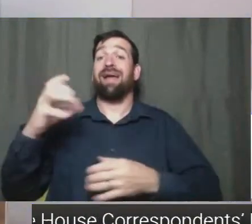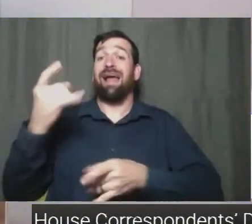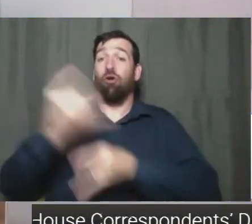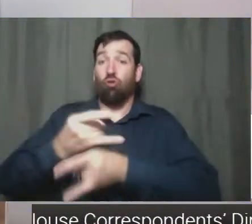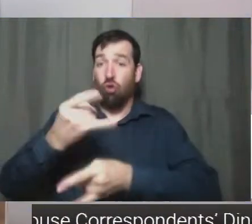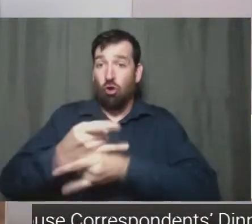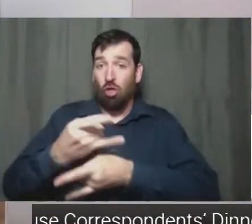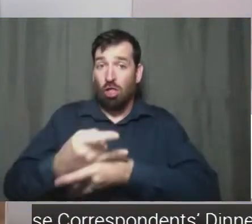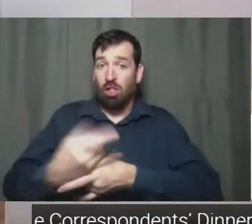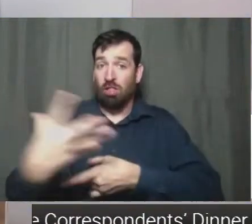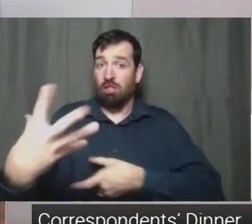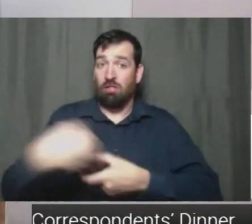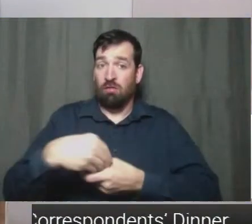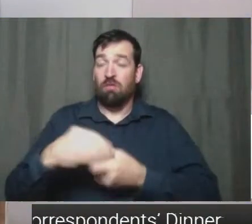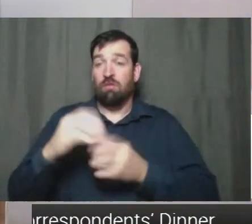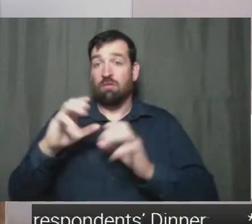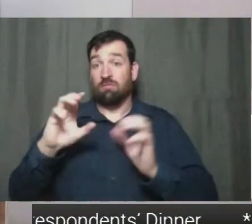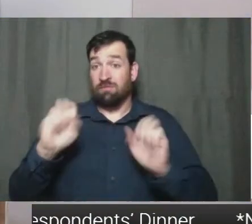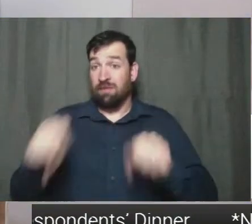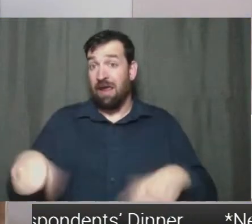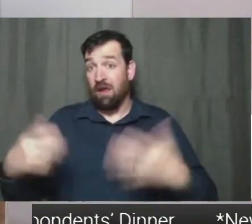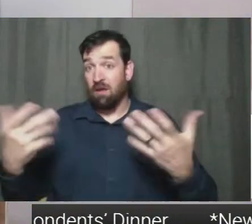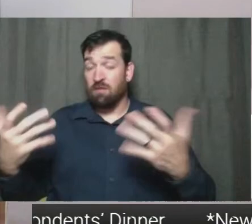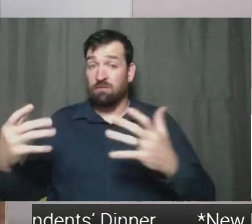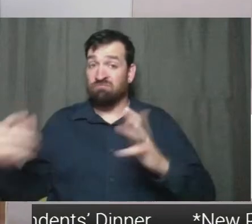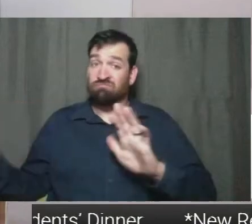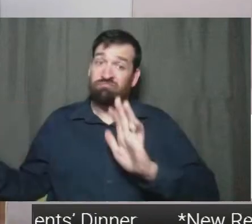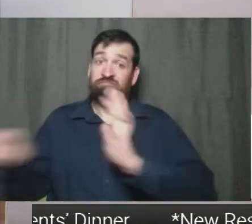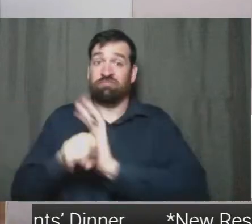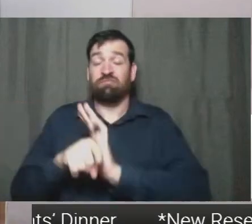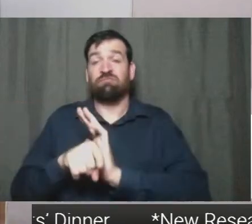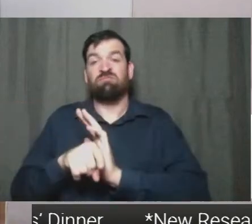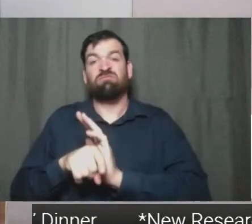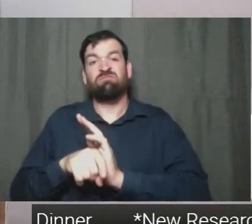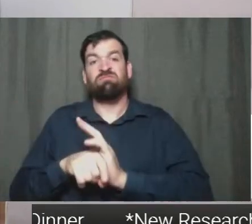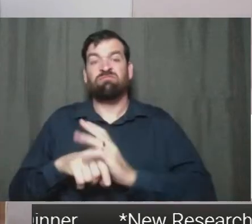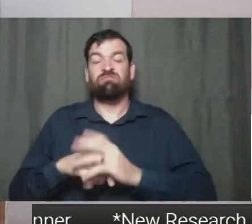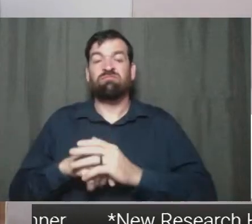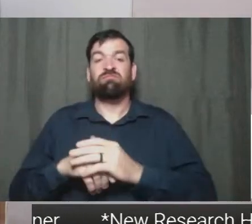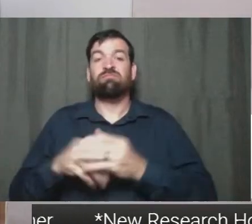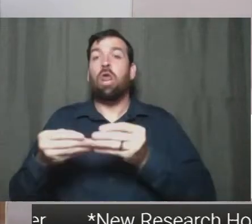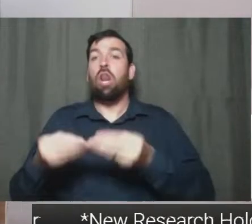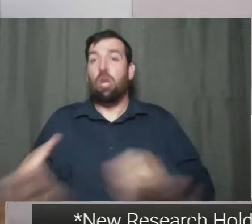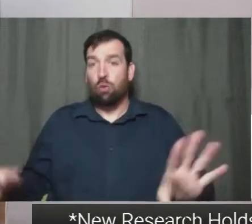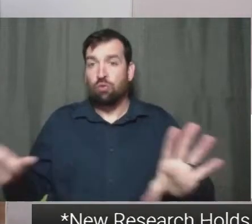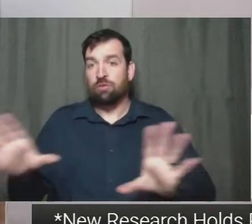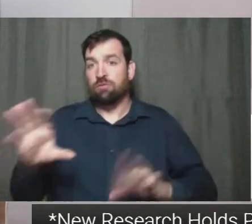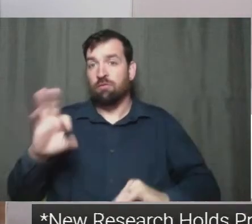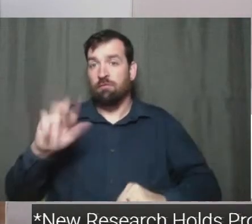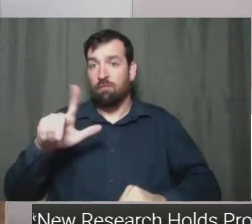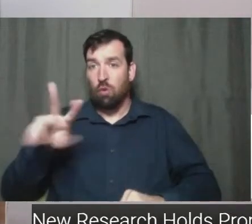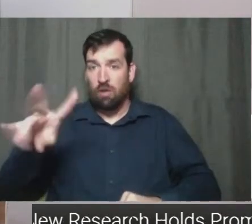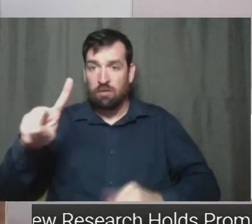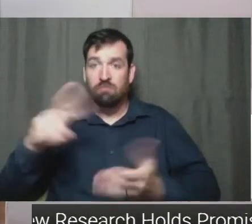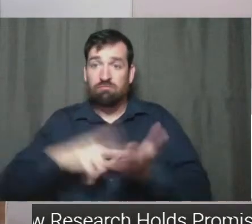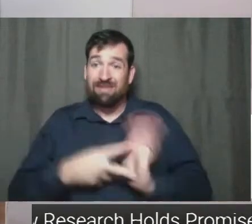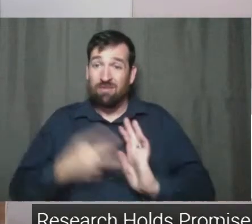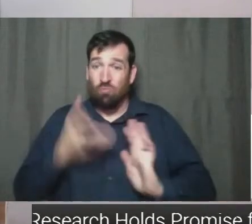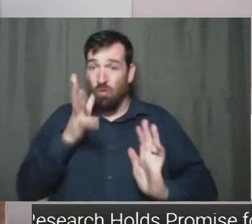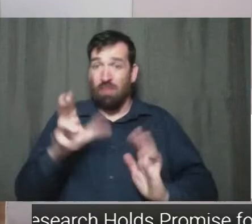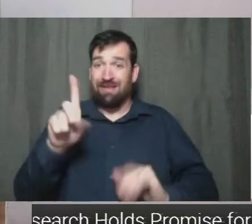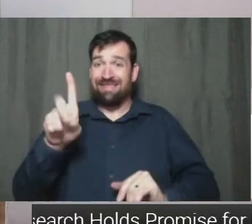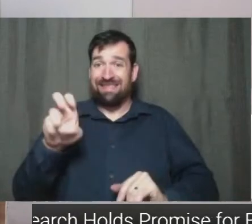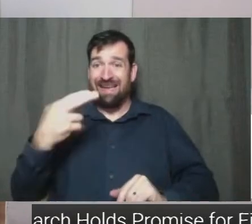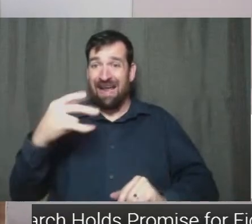take can actually at the higher levels be detrimental and actually lose fluid. So then you're going to dehydrate yourself faster.